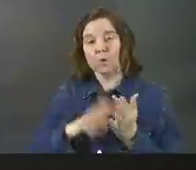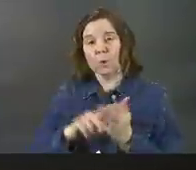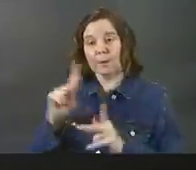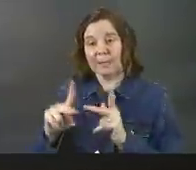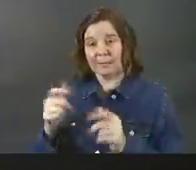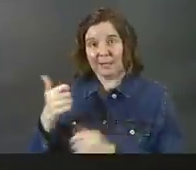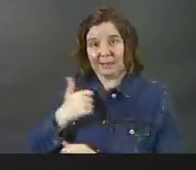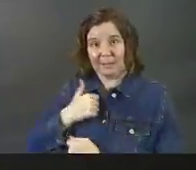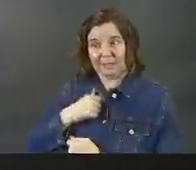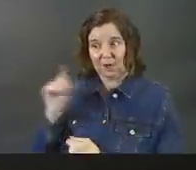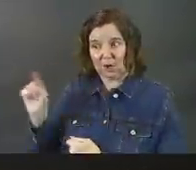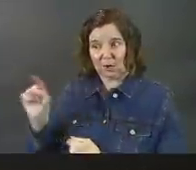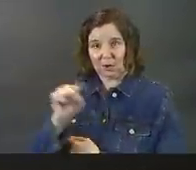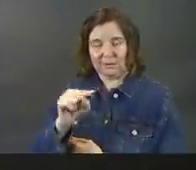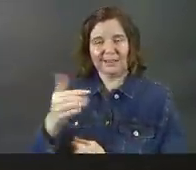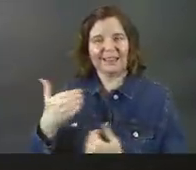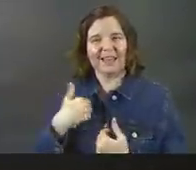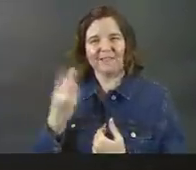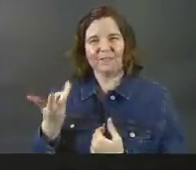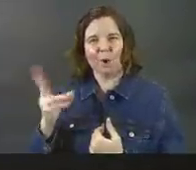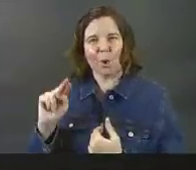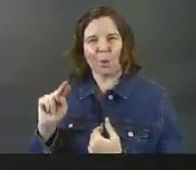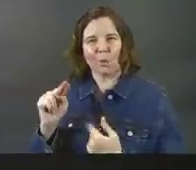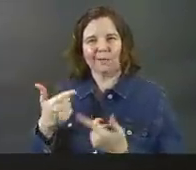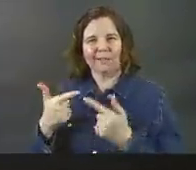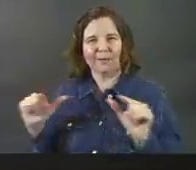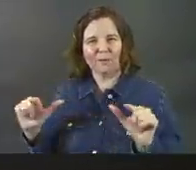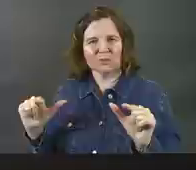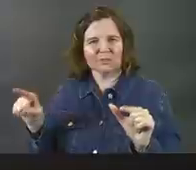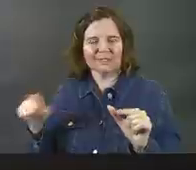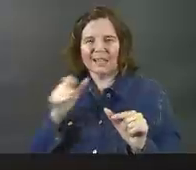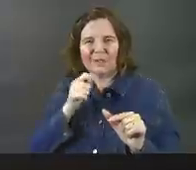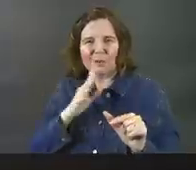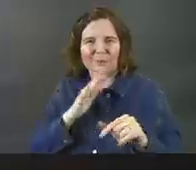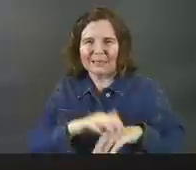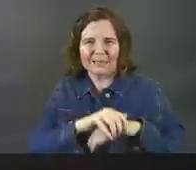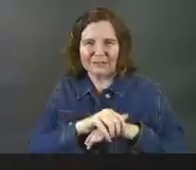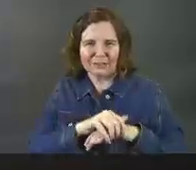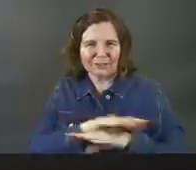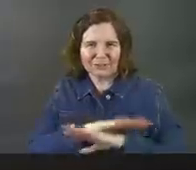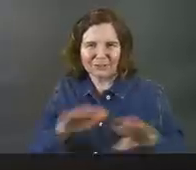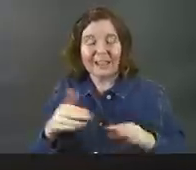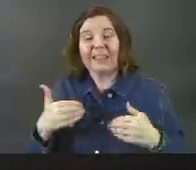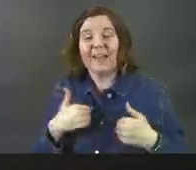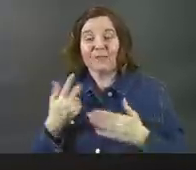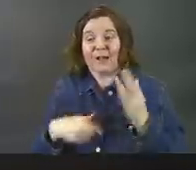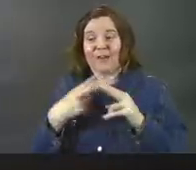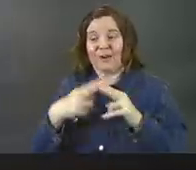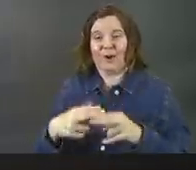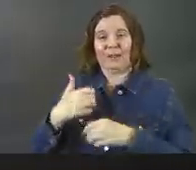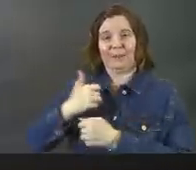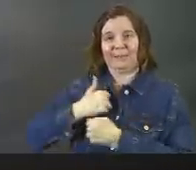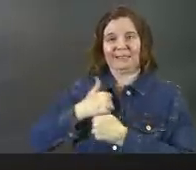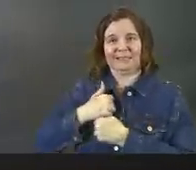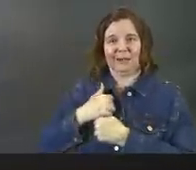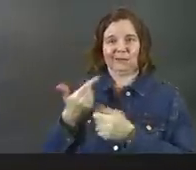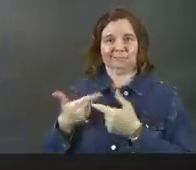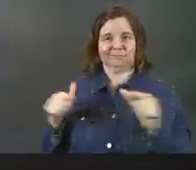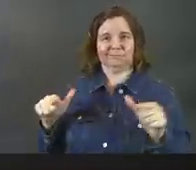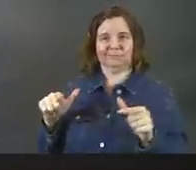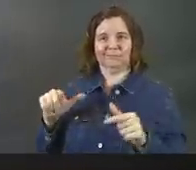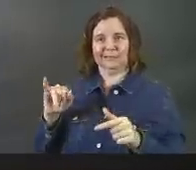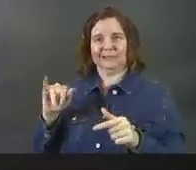about people in the military is that they have their own language, okay? They don't speak English. they have what I call military lingo,